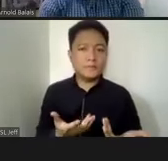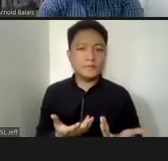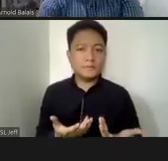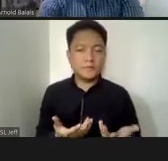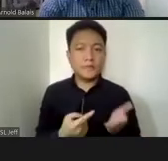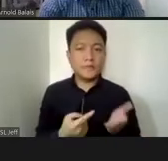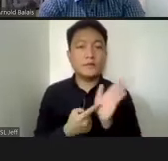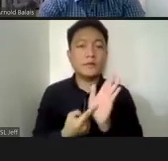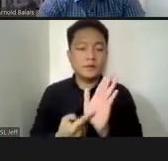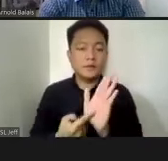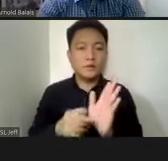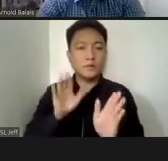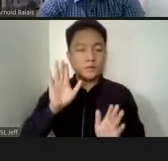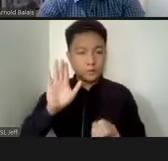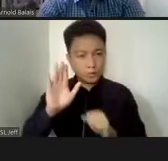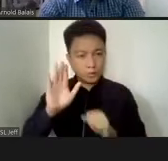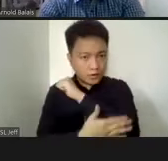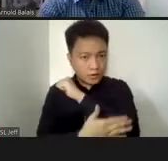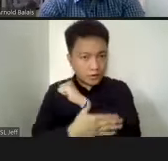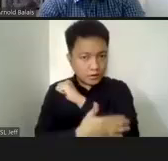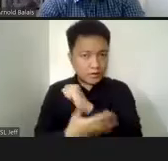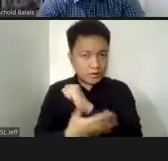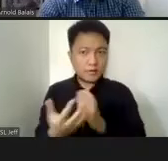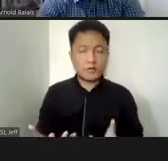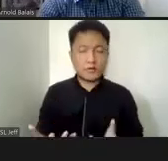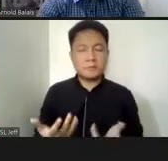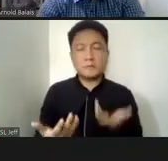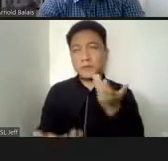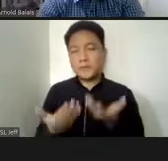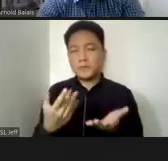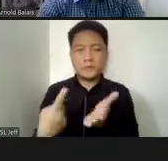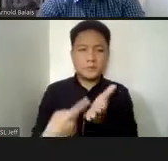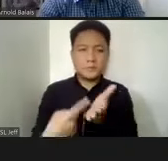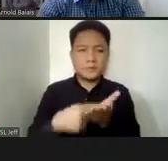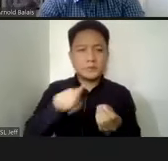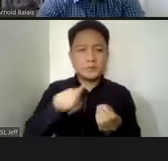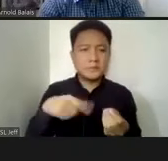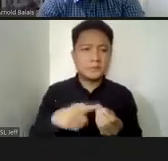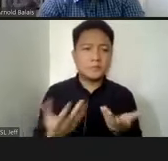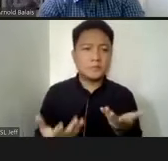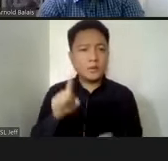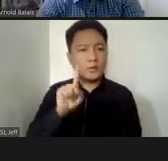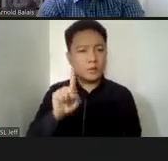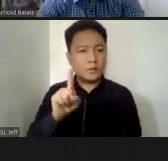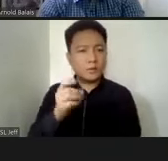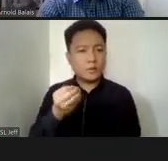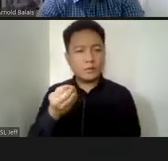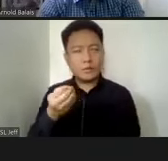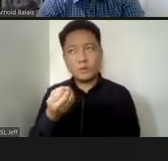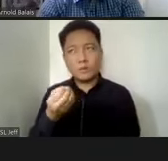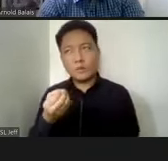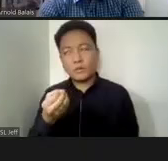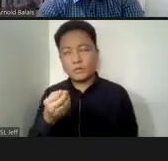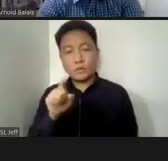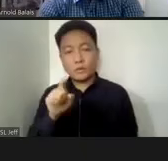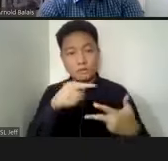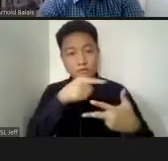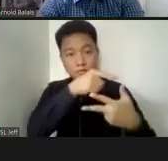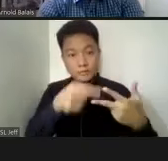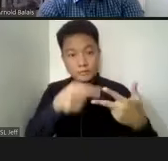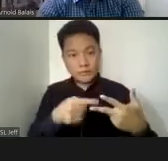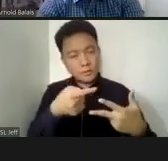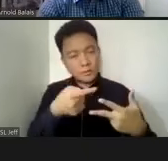one of the areas that we need to focus more on as Filipino athletes is nutrition and conditioning. It improves